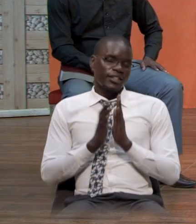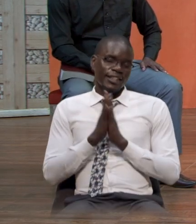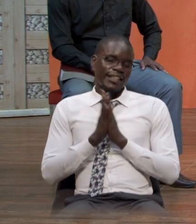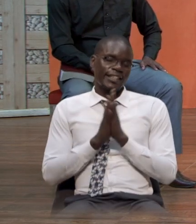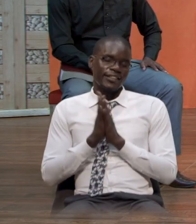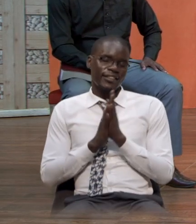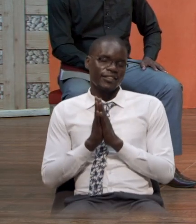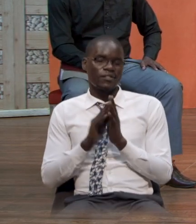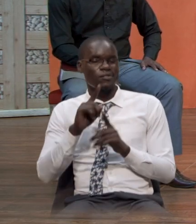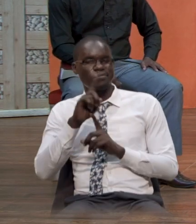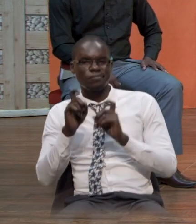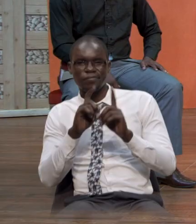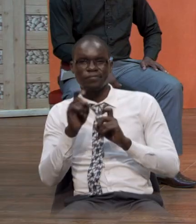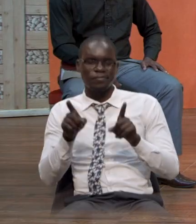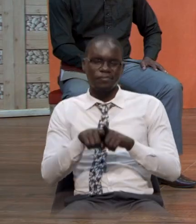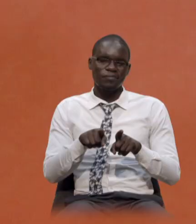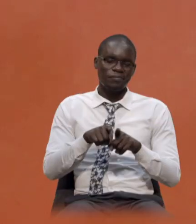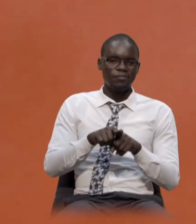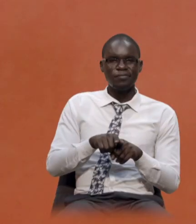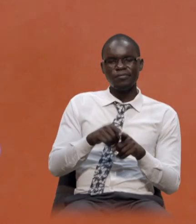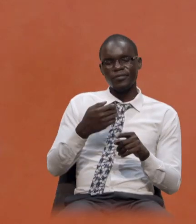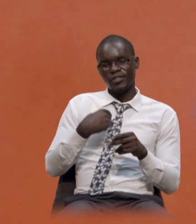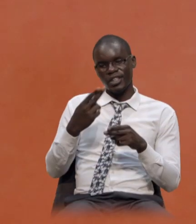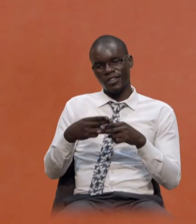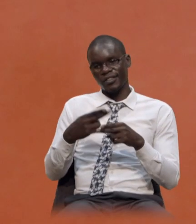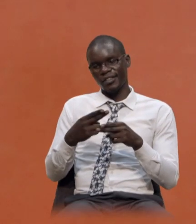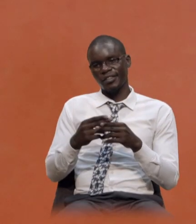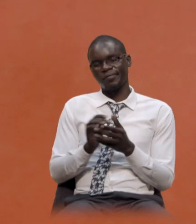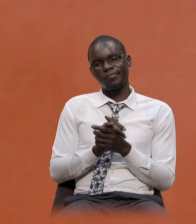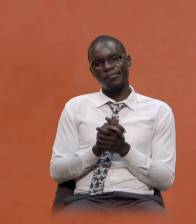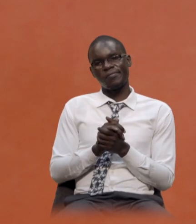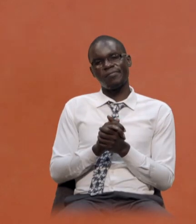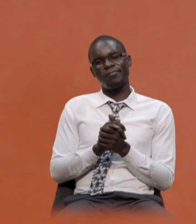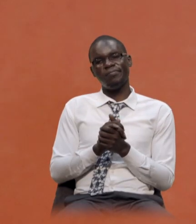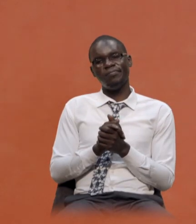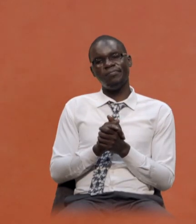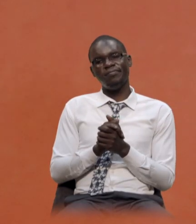These are random questions, yes, as they are called, random questions.